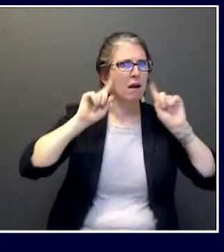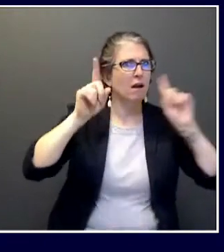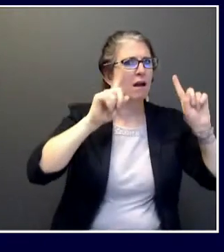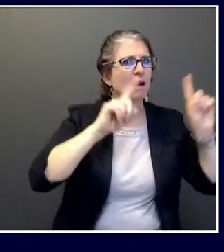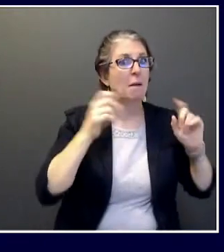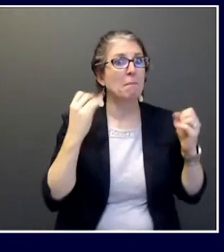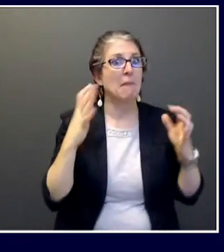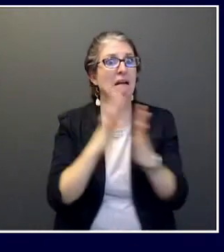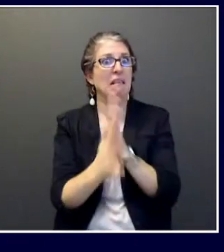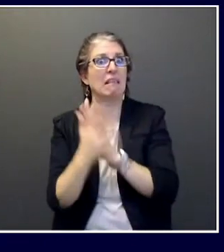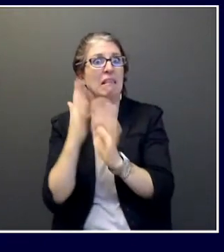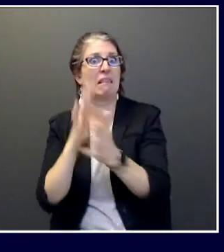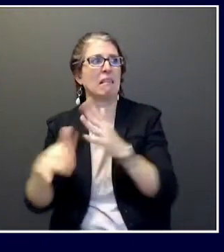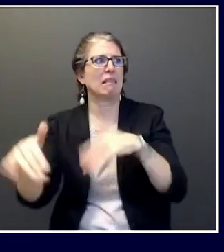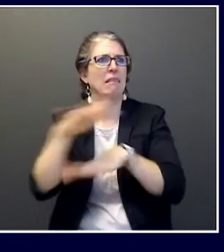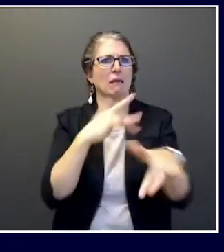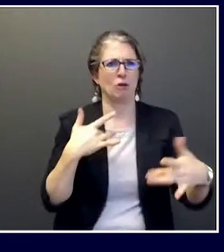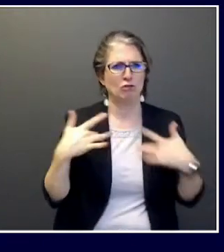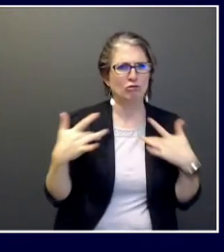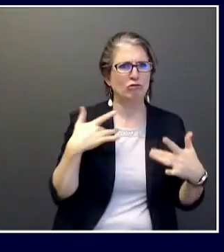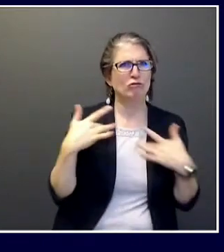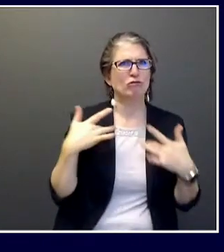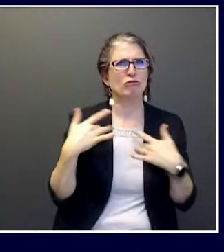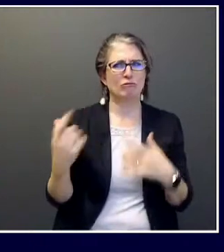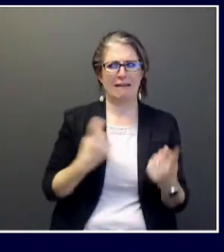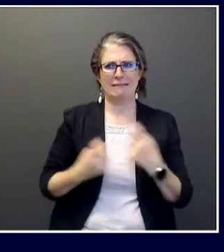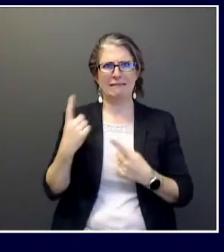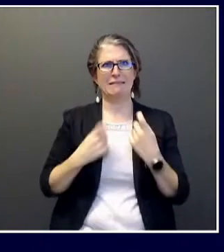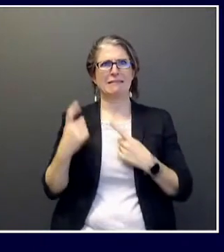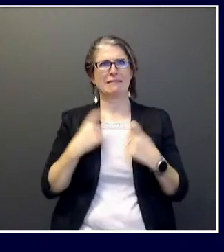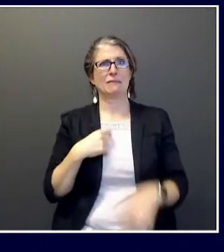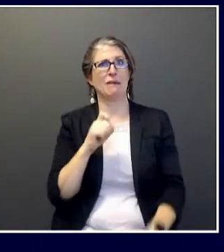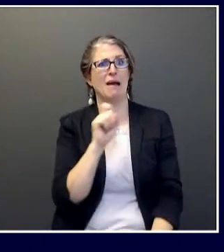March 2020, but is there any sort of system or,